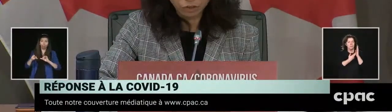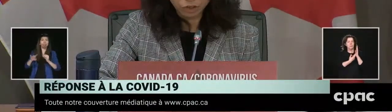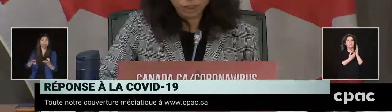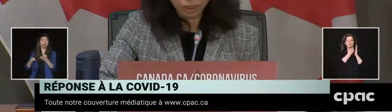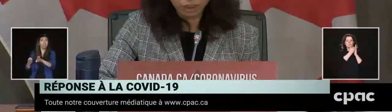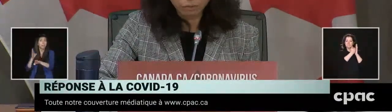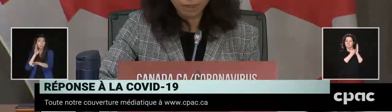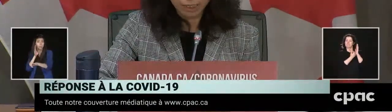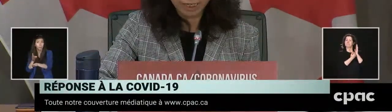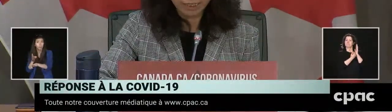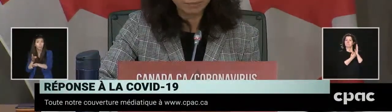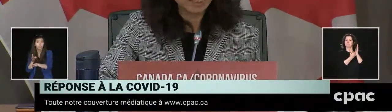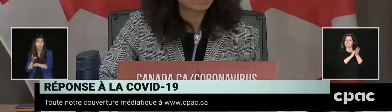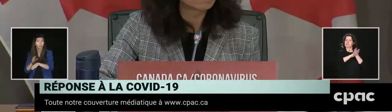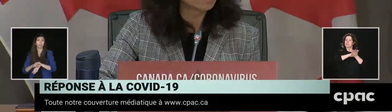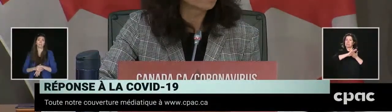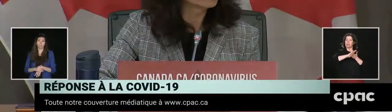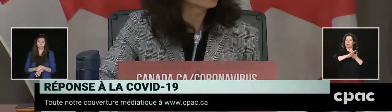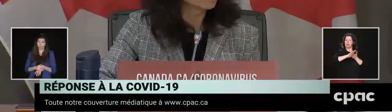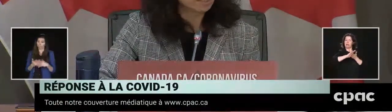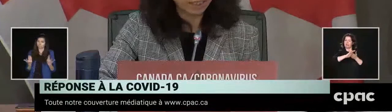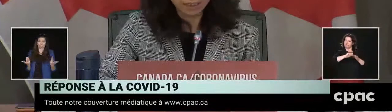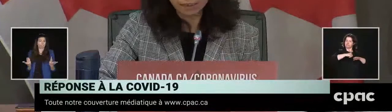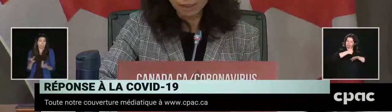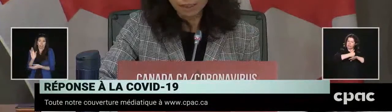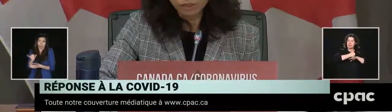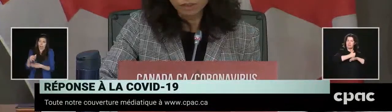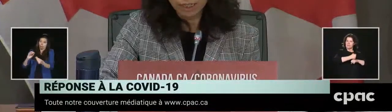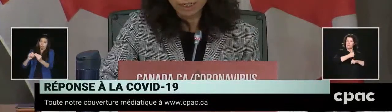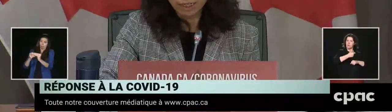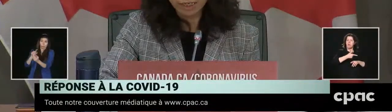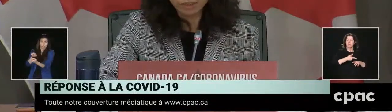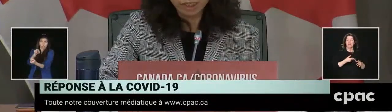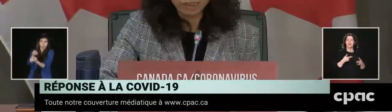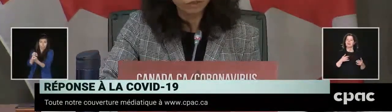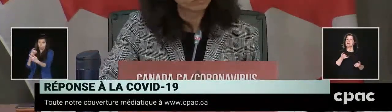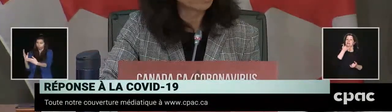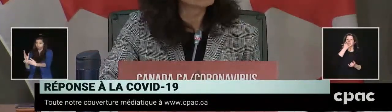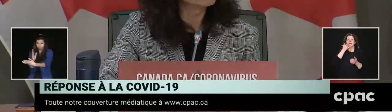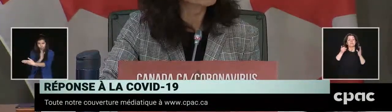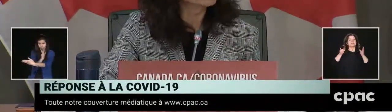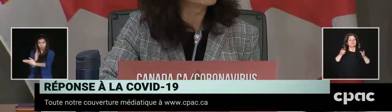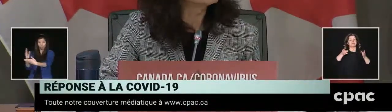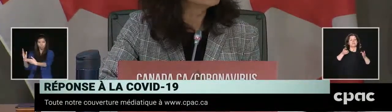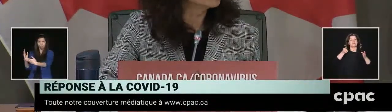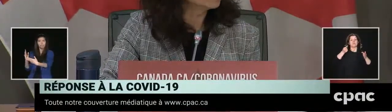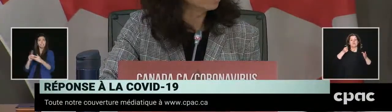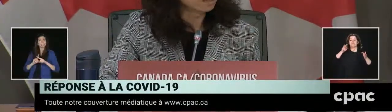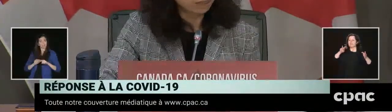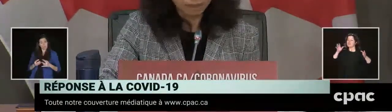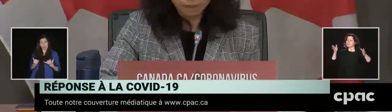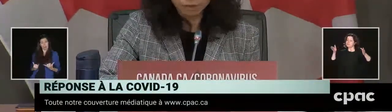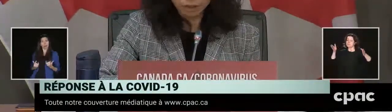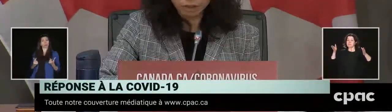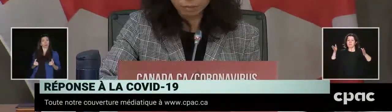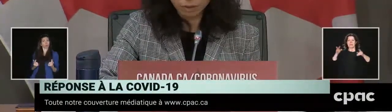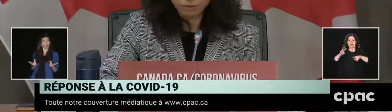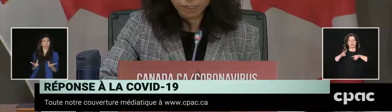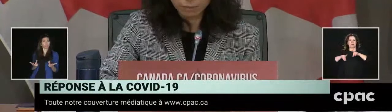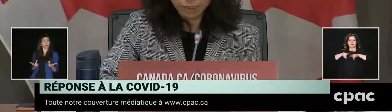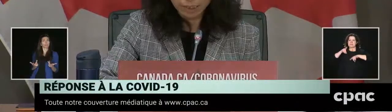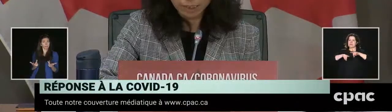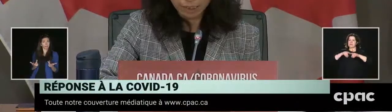that range will again depend on the actions that are taken. So they are there to illustrate what the output is for